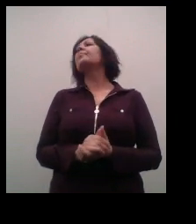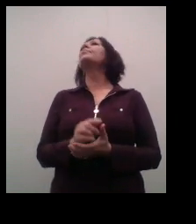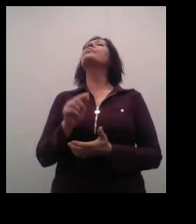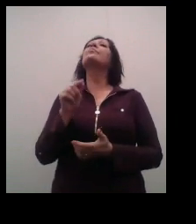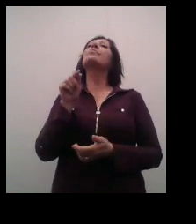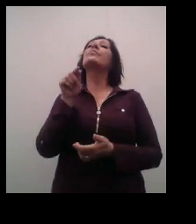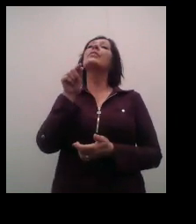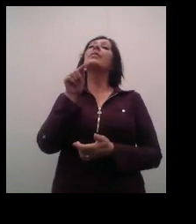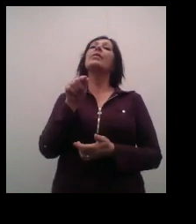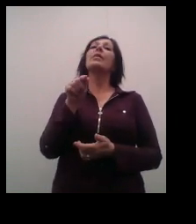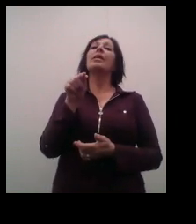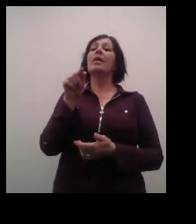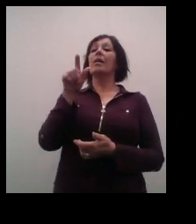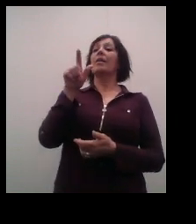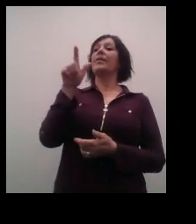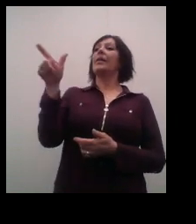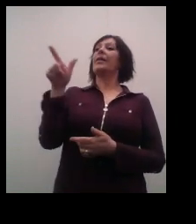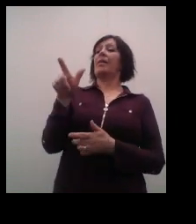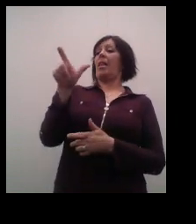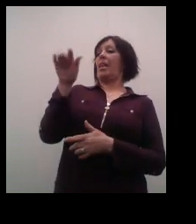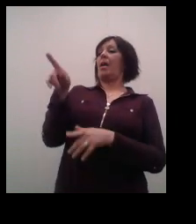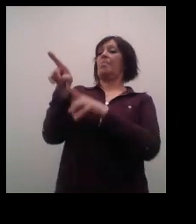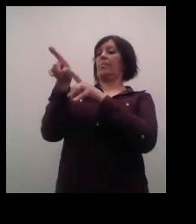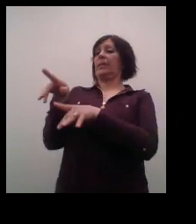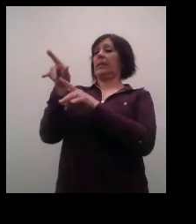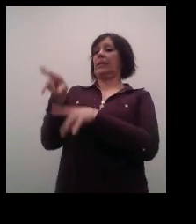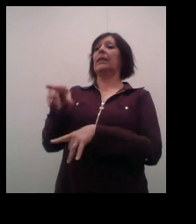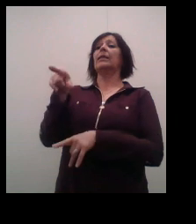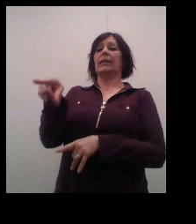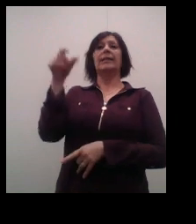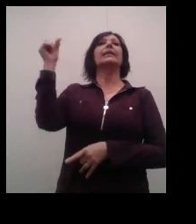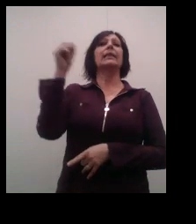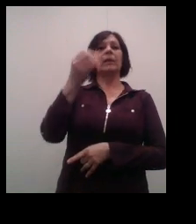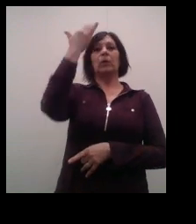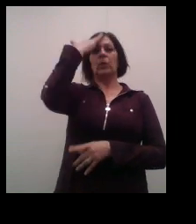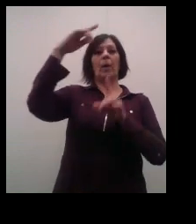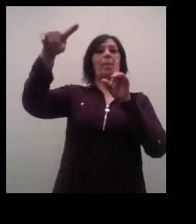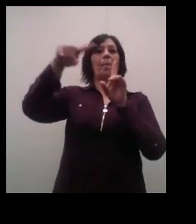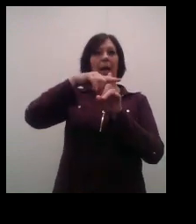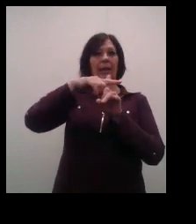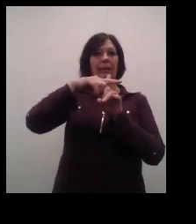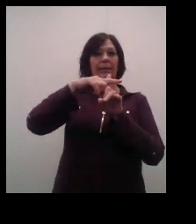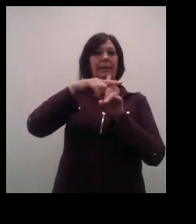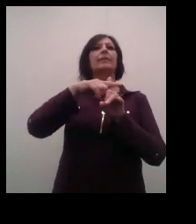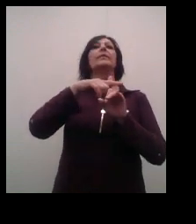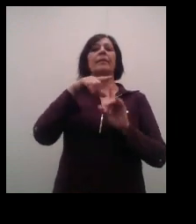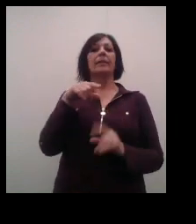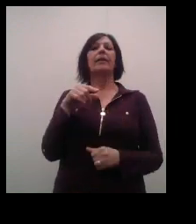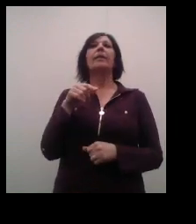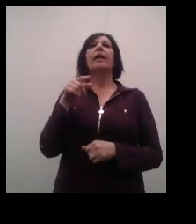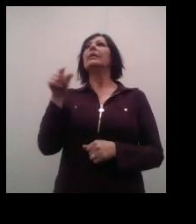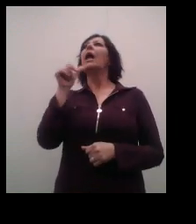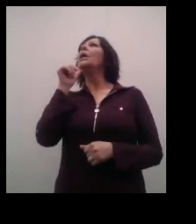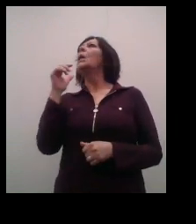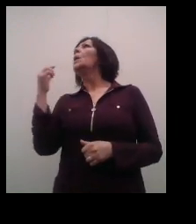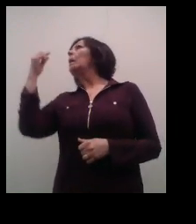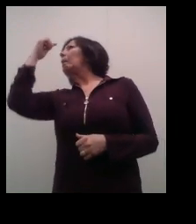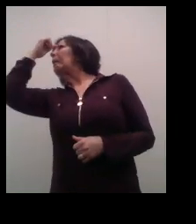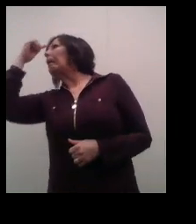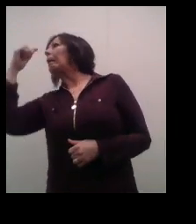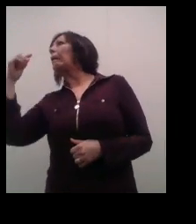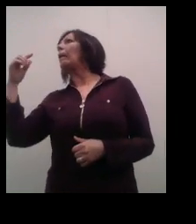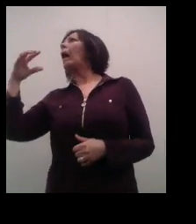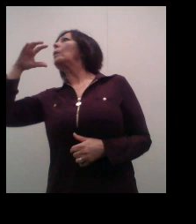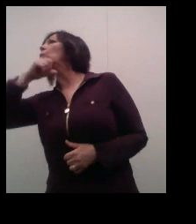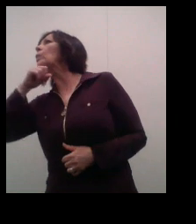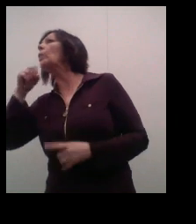were all lab-confirmed cases while they were alive. These are not presumed positive cases. We're not including